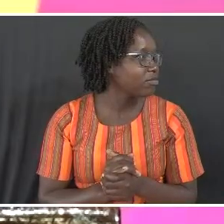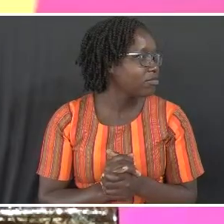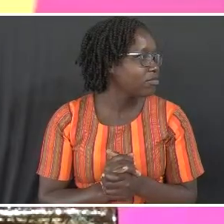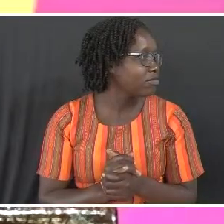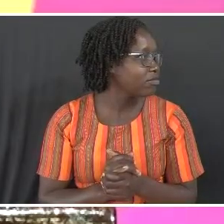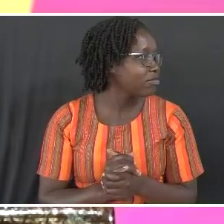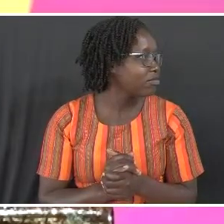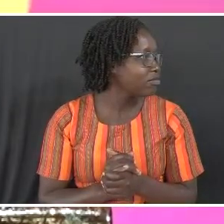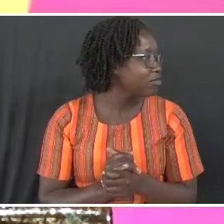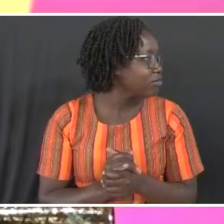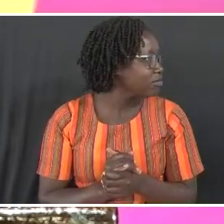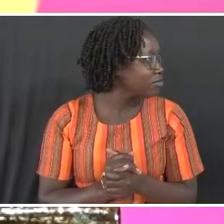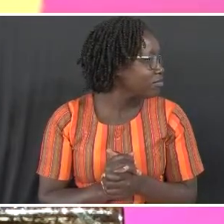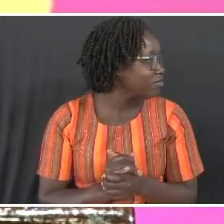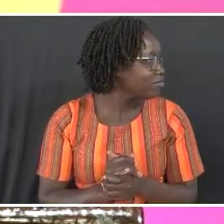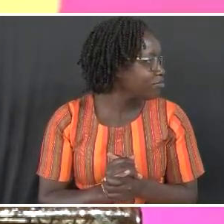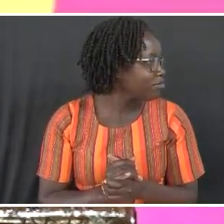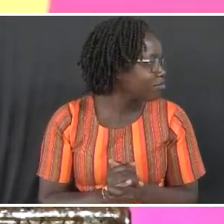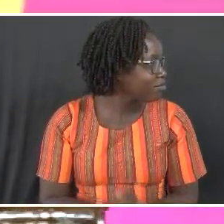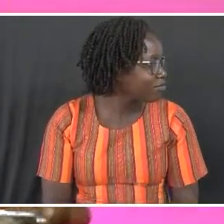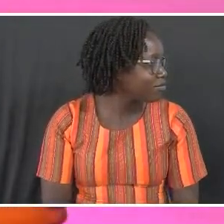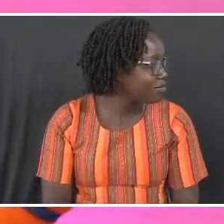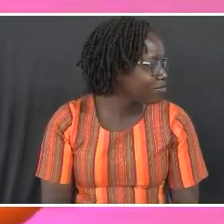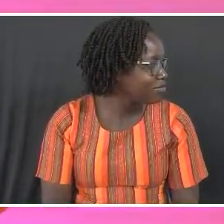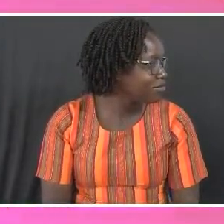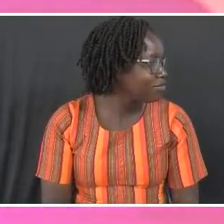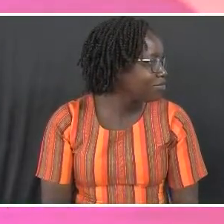I demonstrate. Oh, okay.